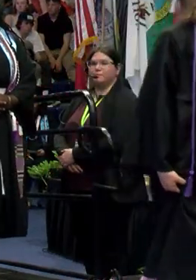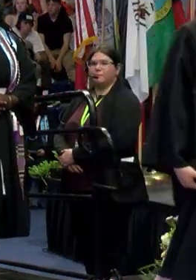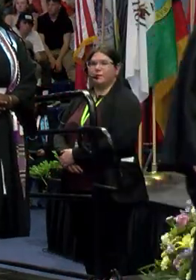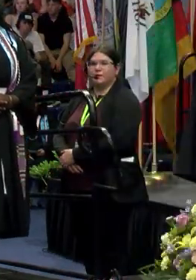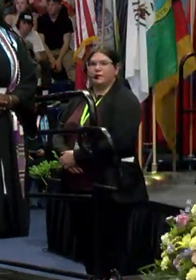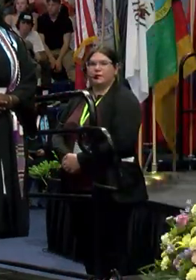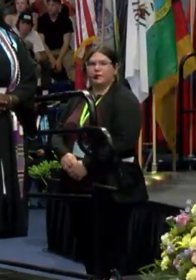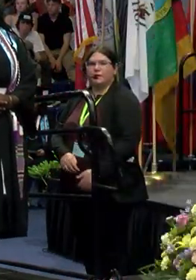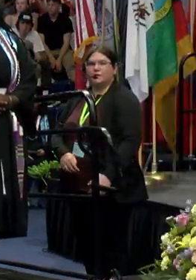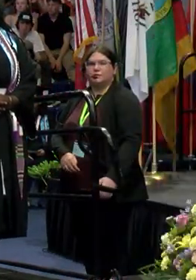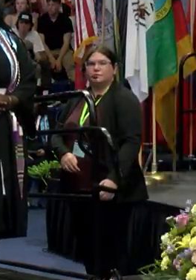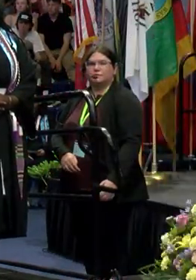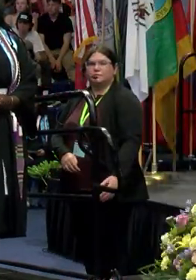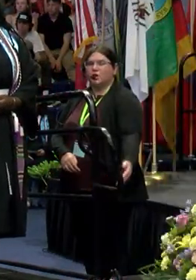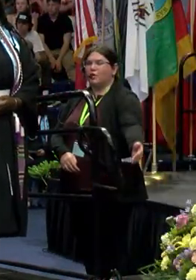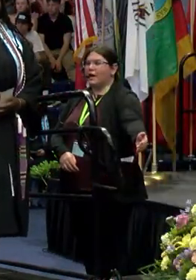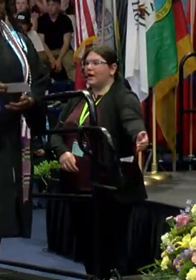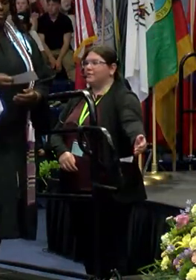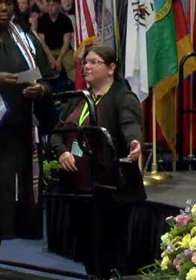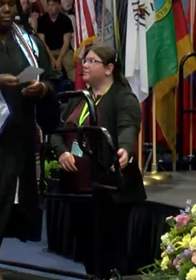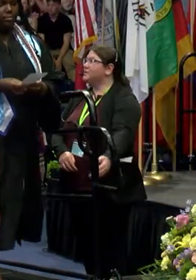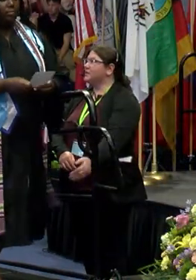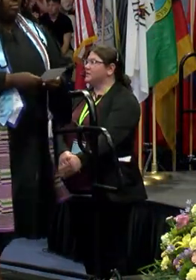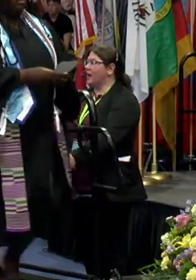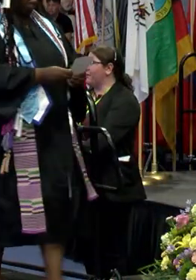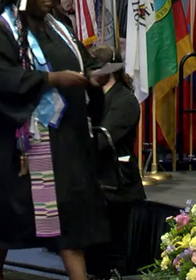Maya Rose Bolding Hunt.